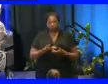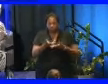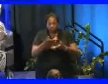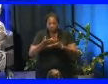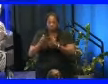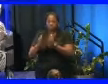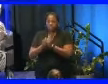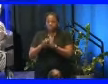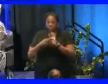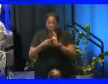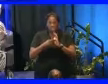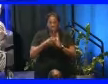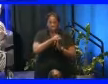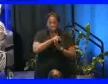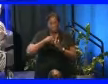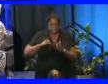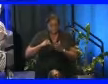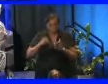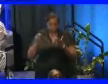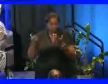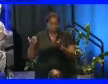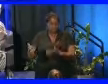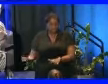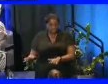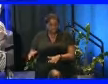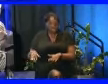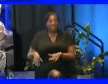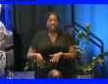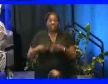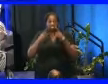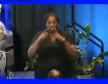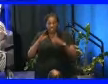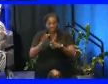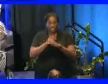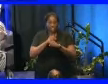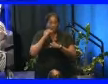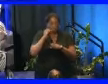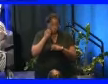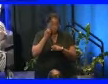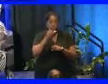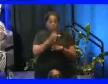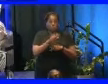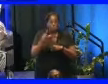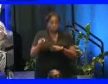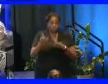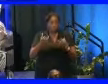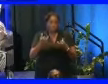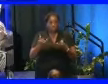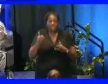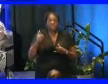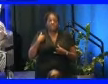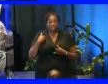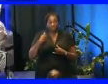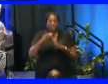representatives and our senators. After that, I had finally gotten housed about 4 years ago in May of 2020. I am currently on a Housing First